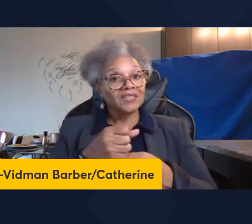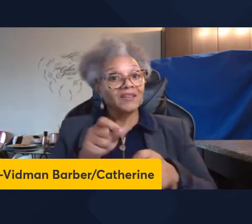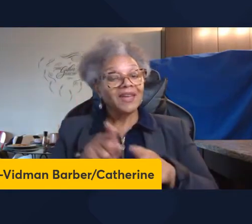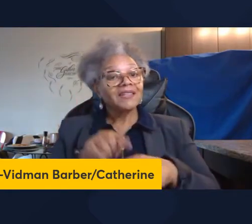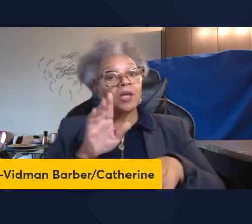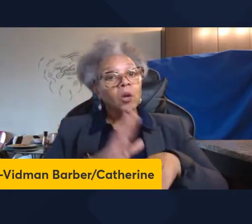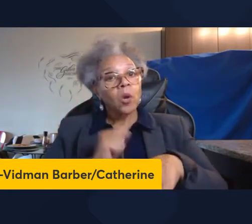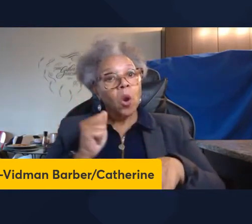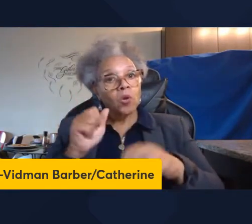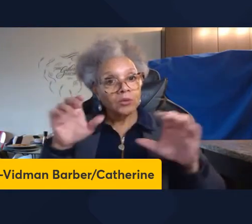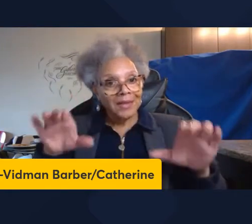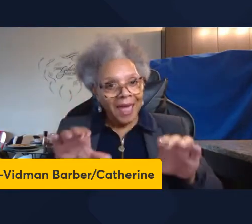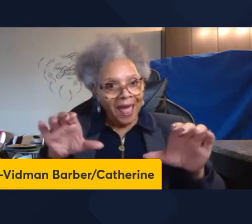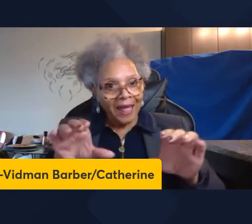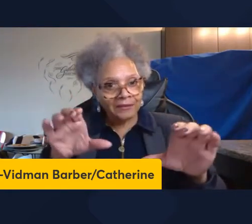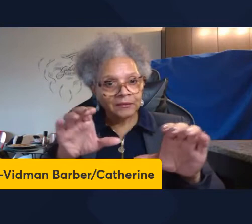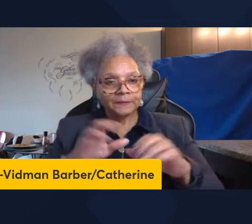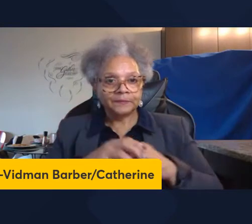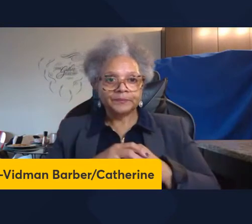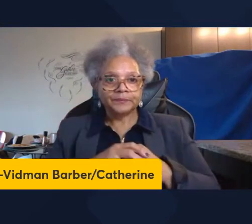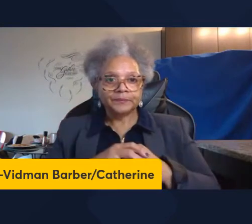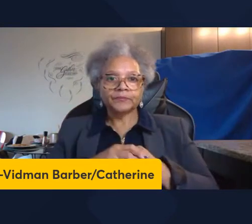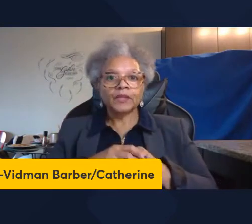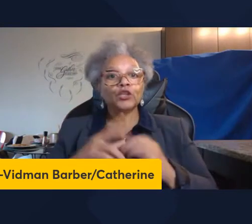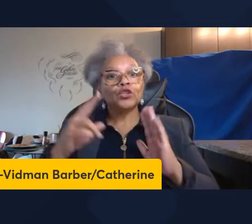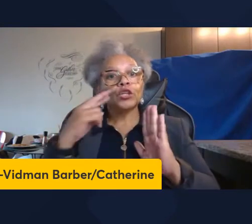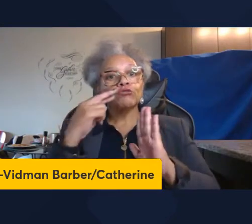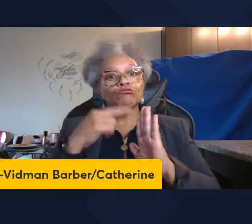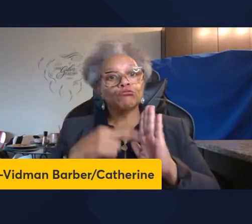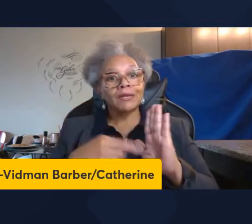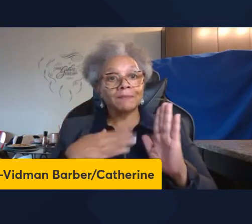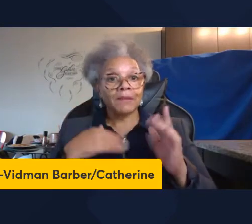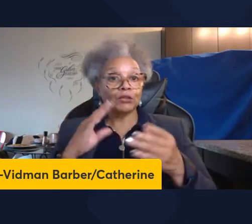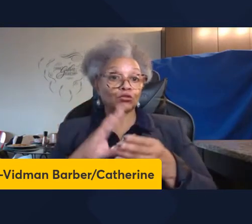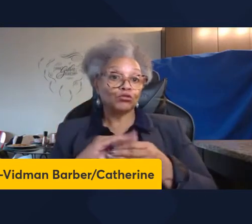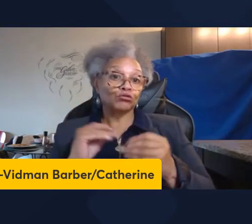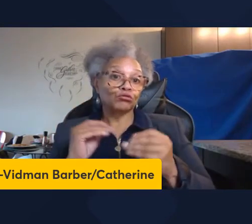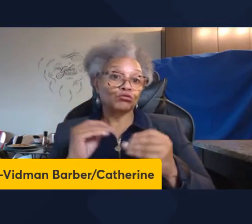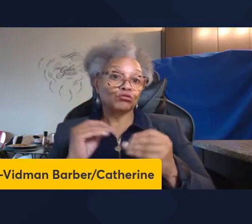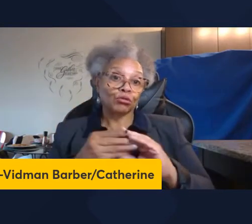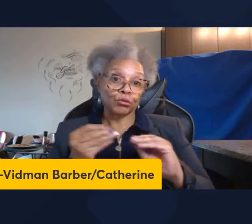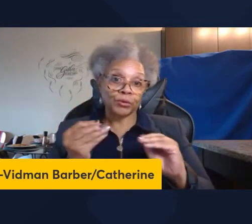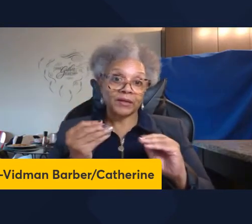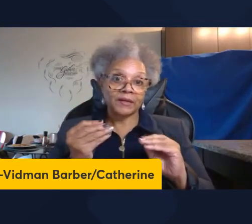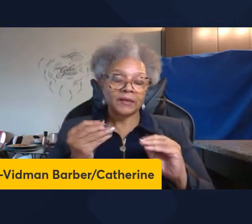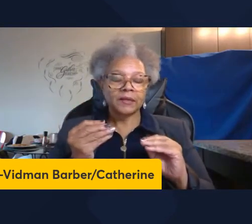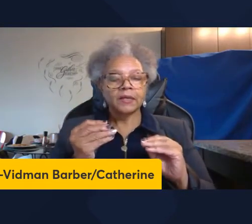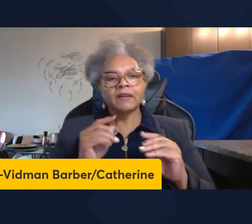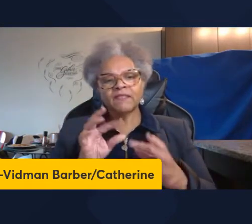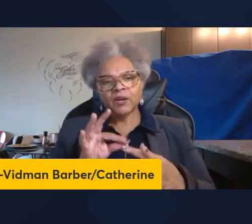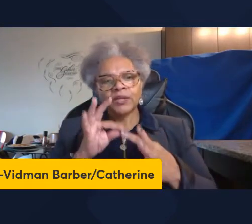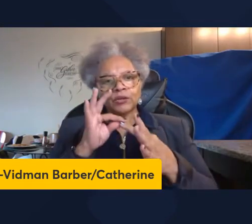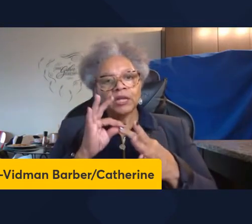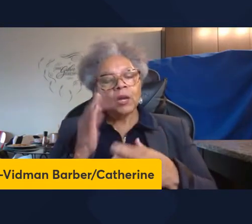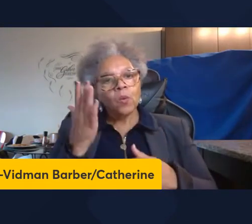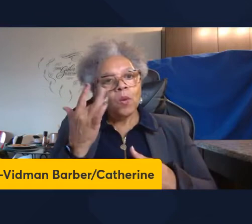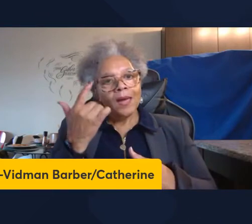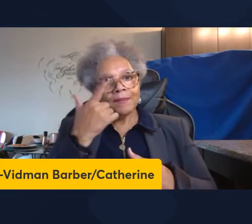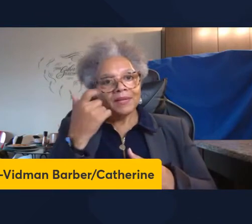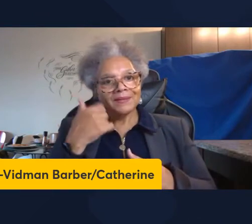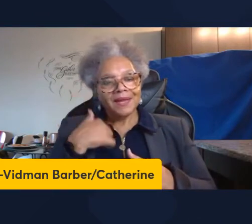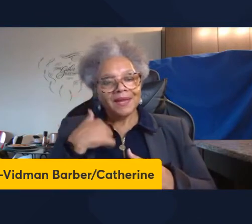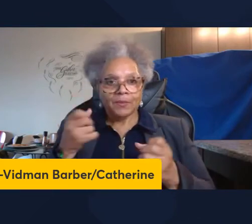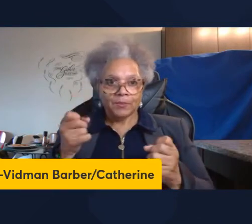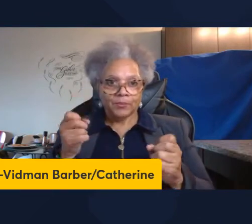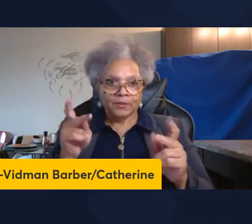action. You can read about my story, which is fairly unique because I've had the